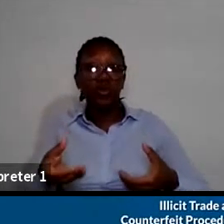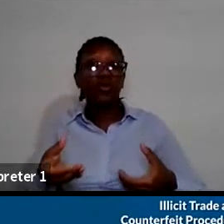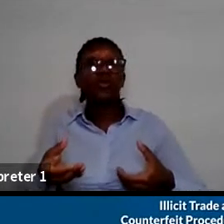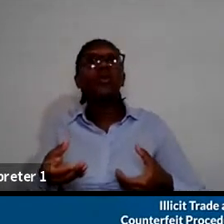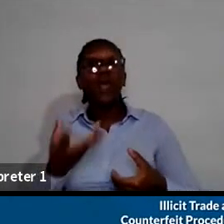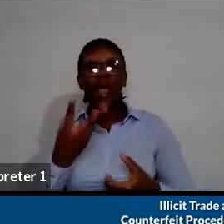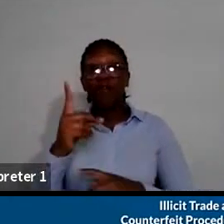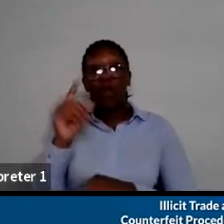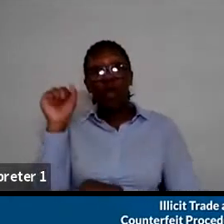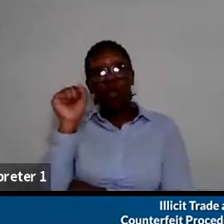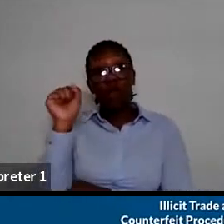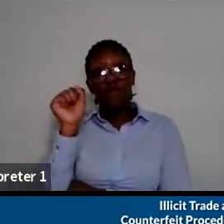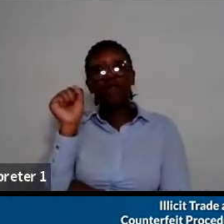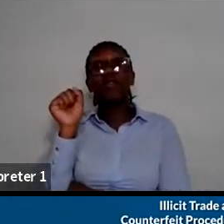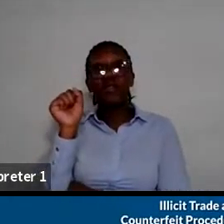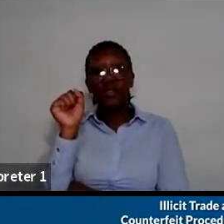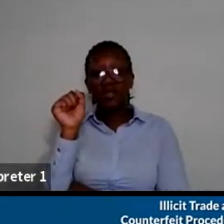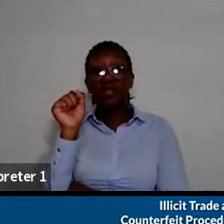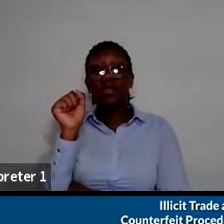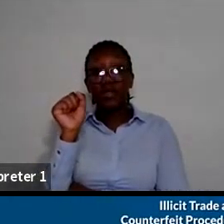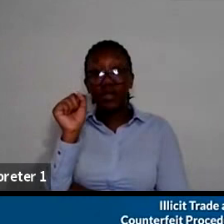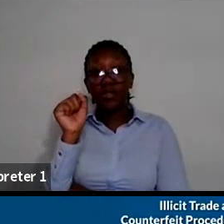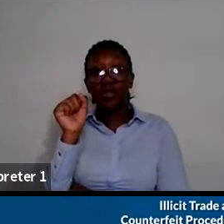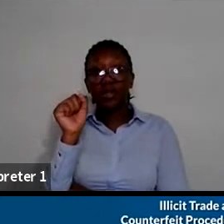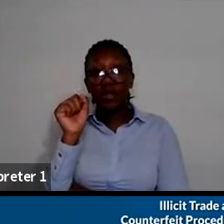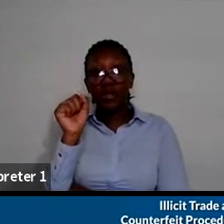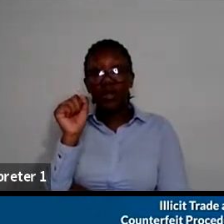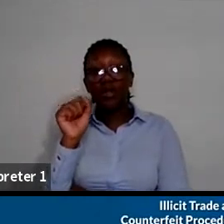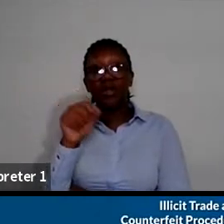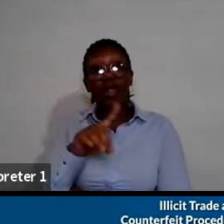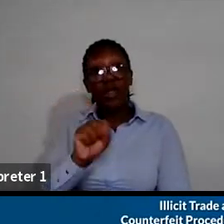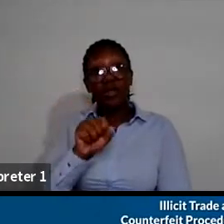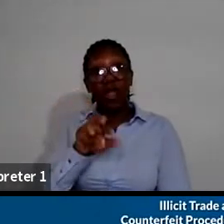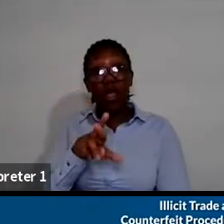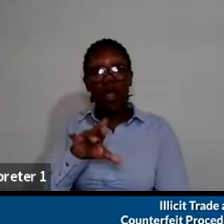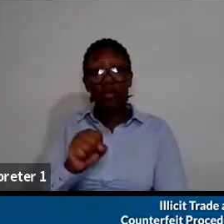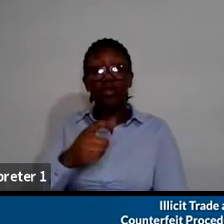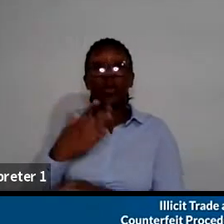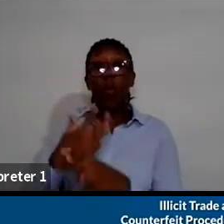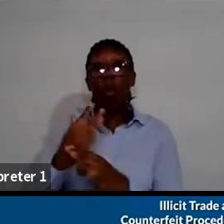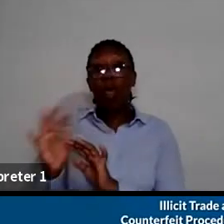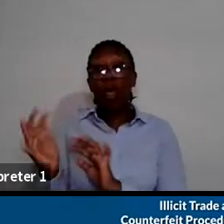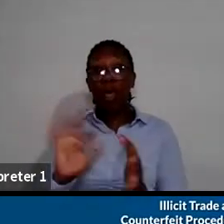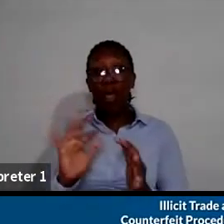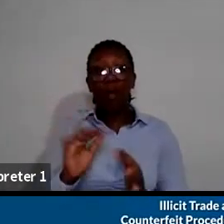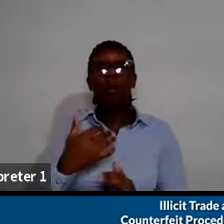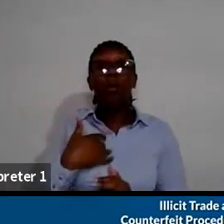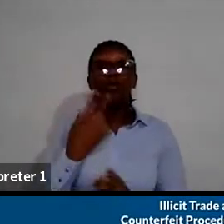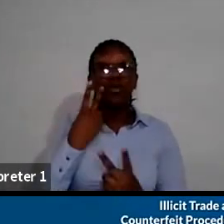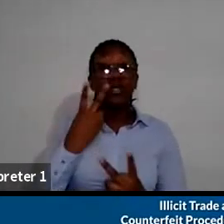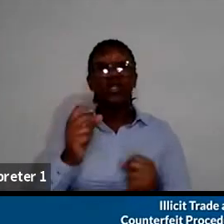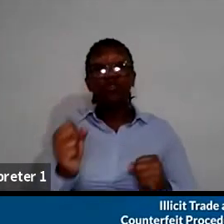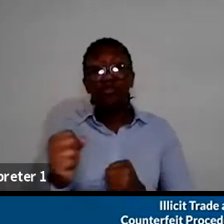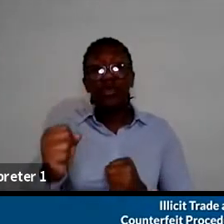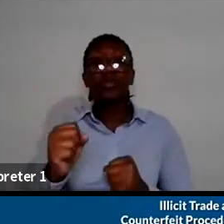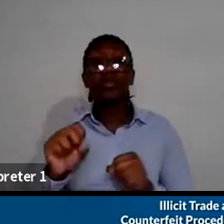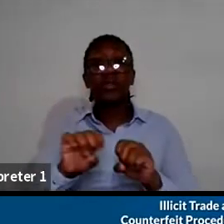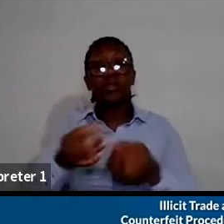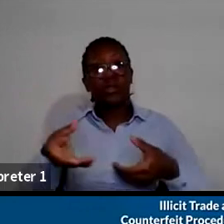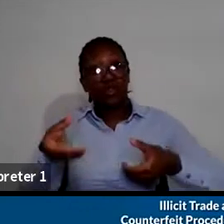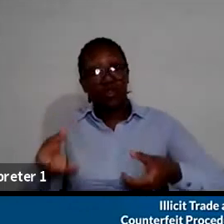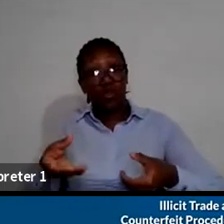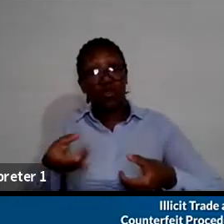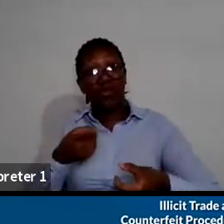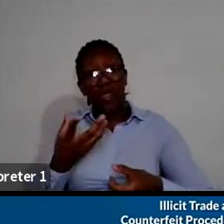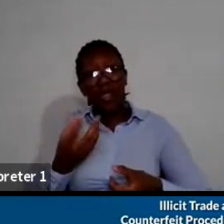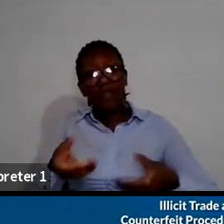Office under what's SARS are all about, then you'll find the strategic documents. In those documents,